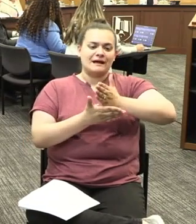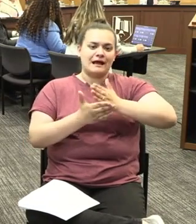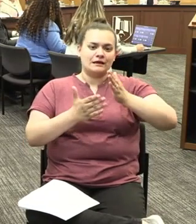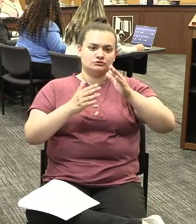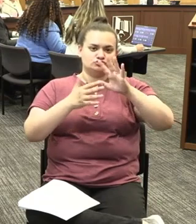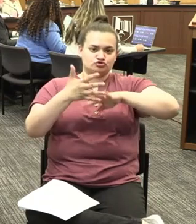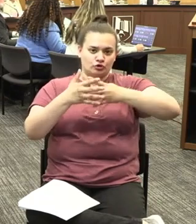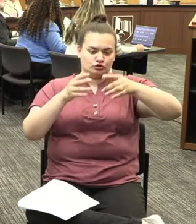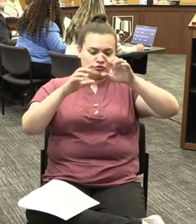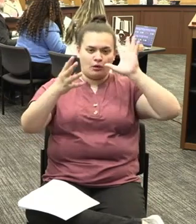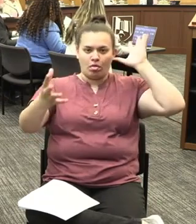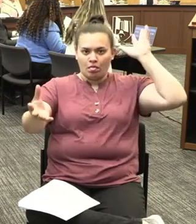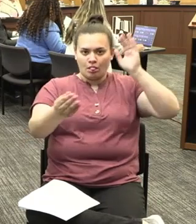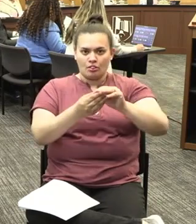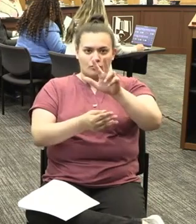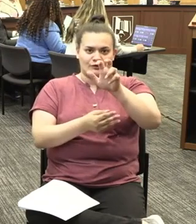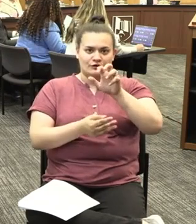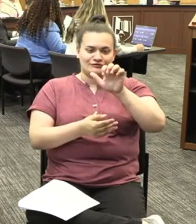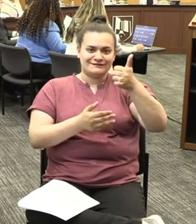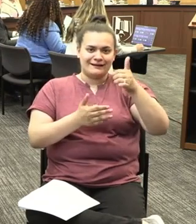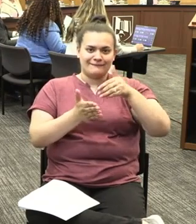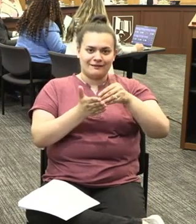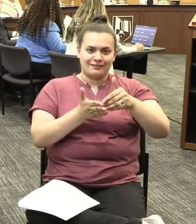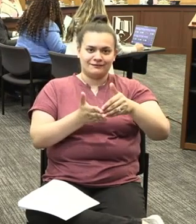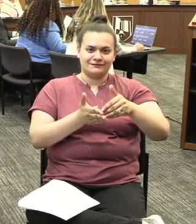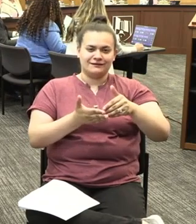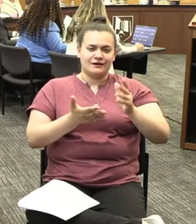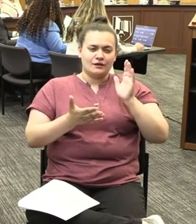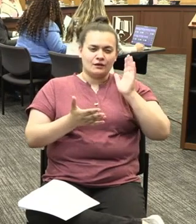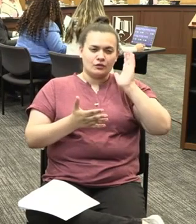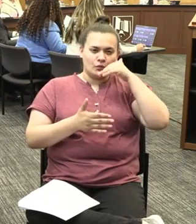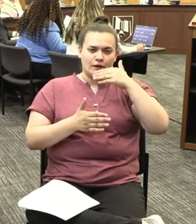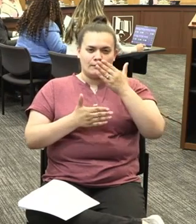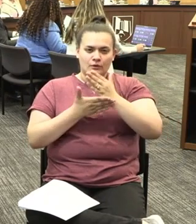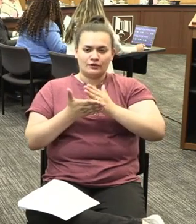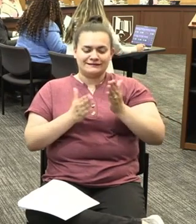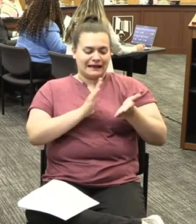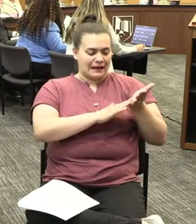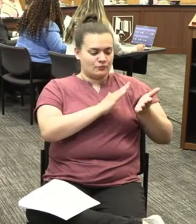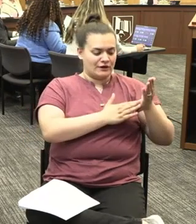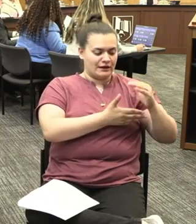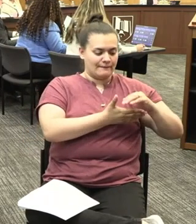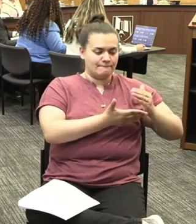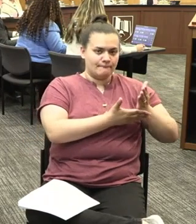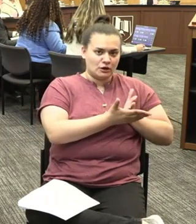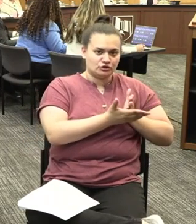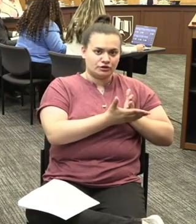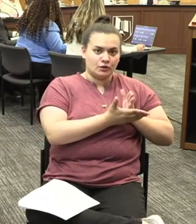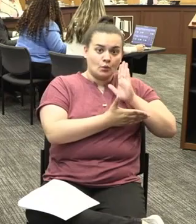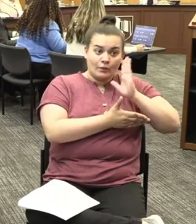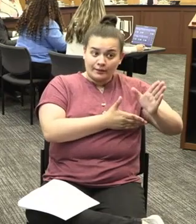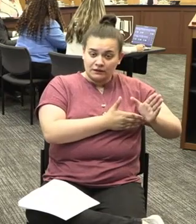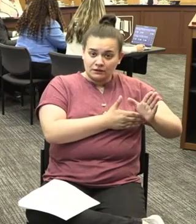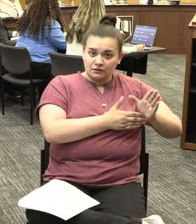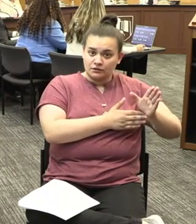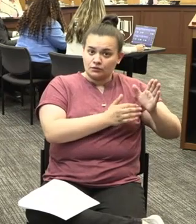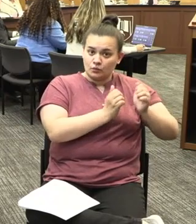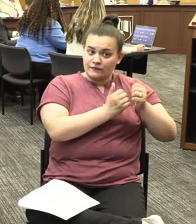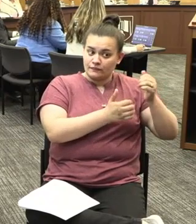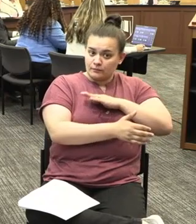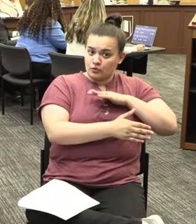310 million. The misleading part is our operating budget is 125, will be, with the board's